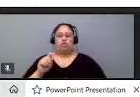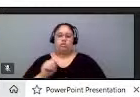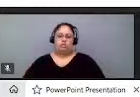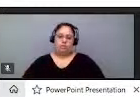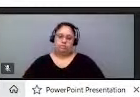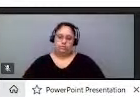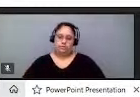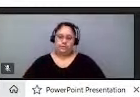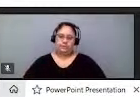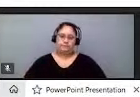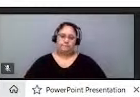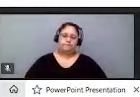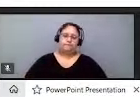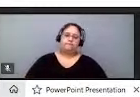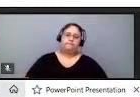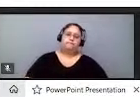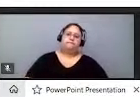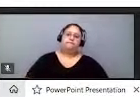translate